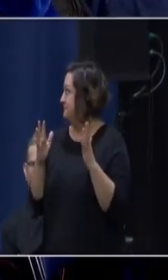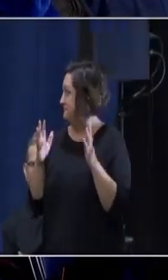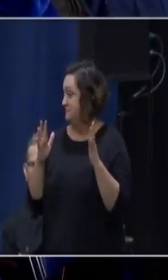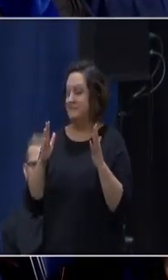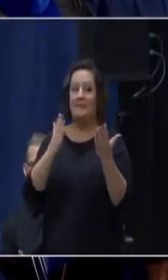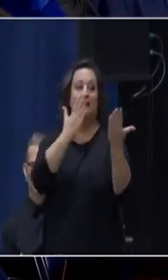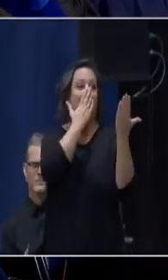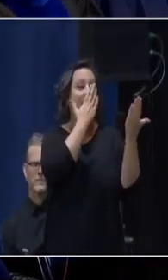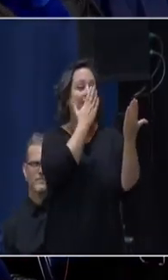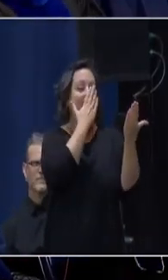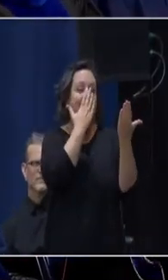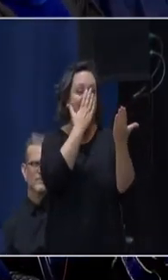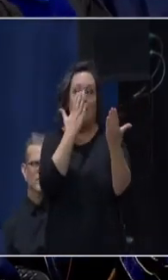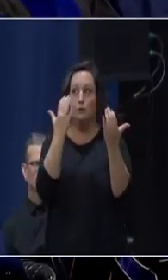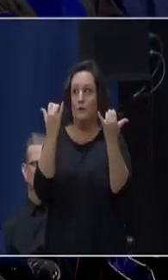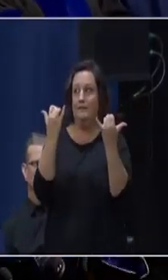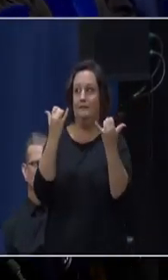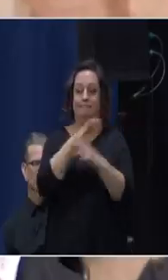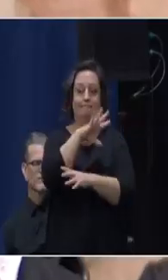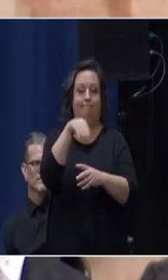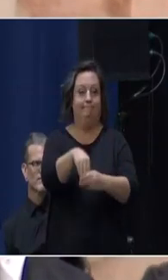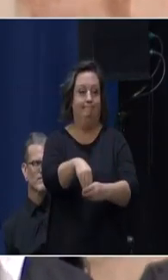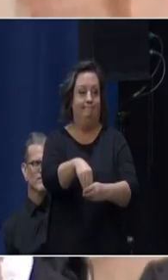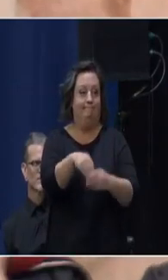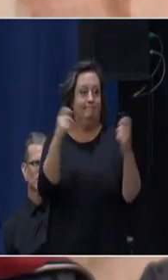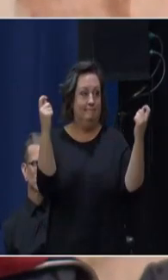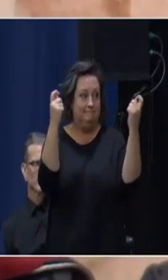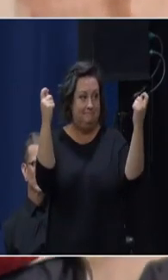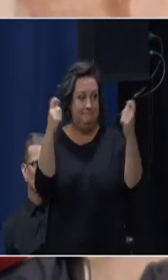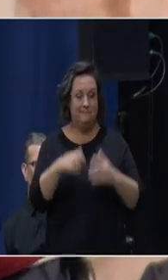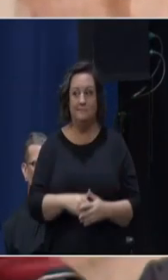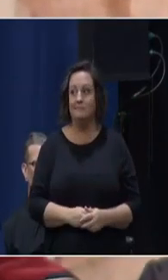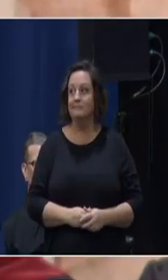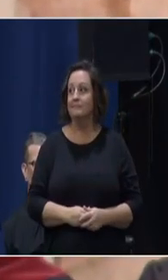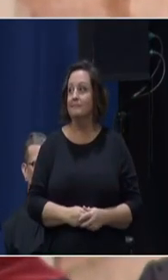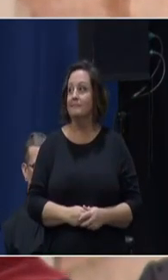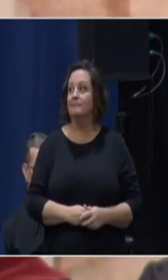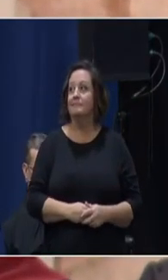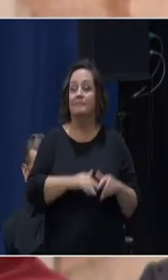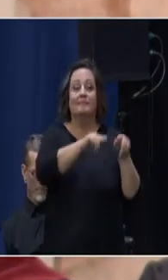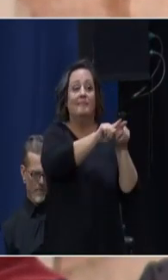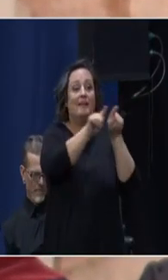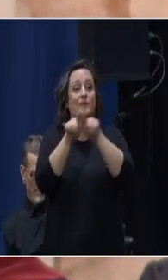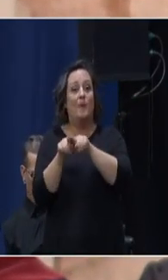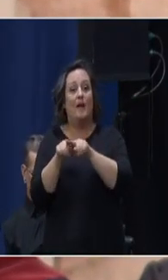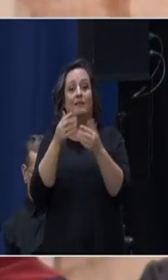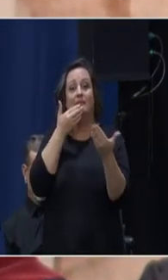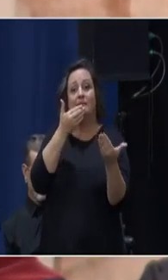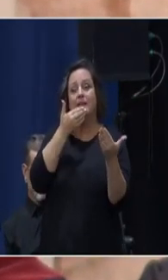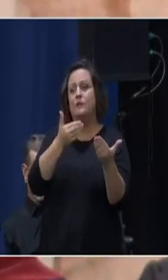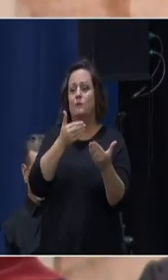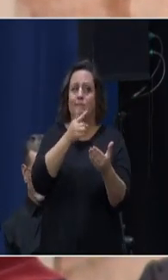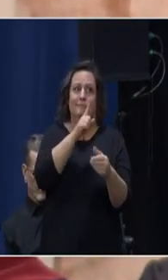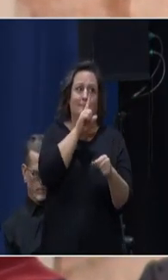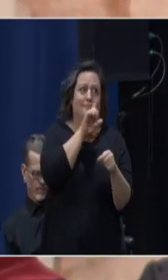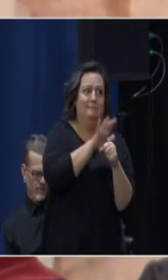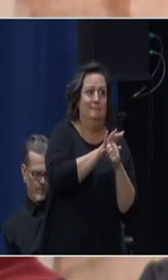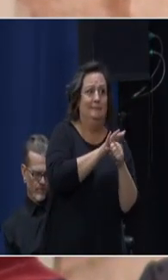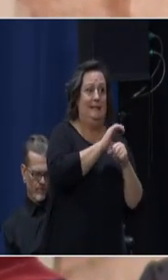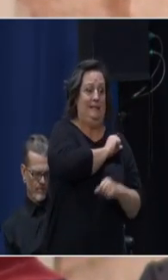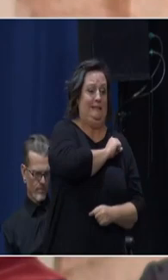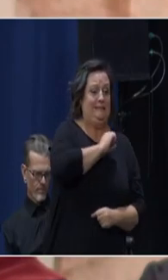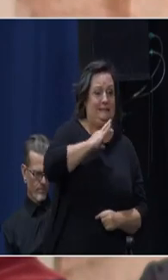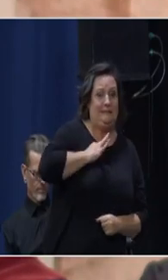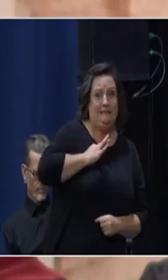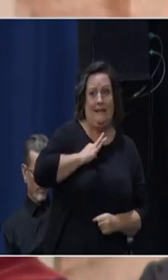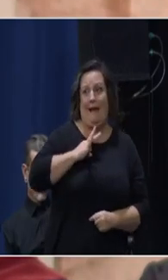Thank you for joining today's celebration. And thank you also to the dedicated staff, faculty, and